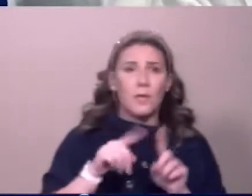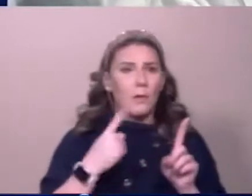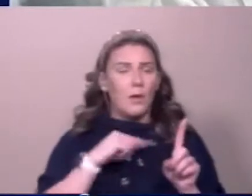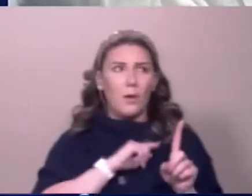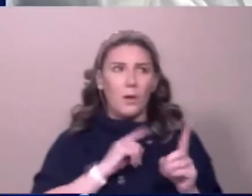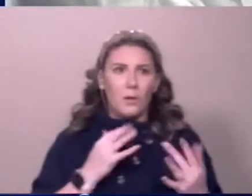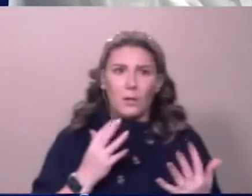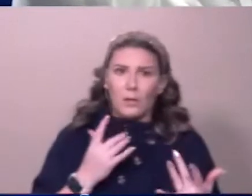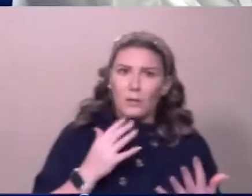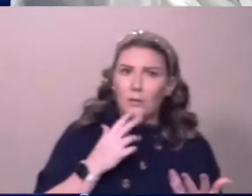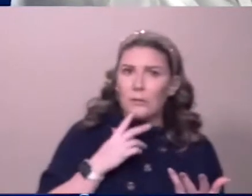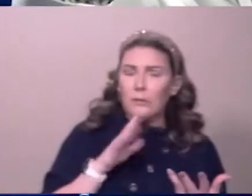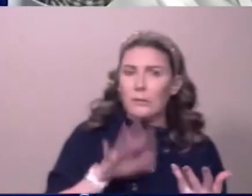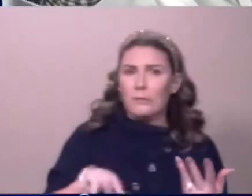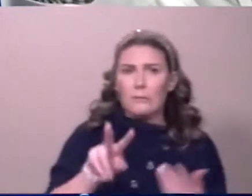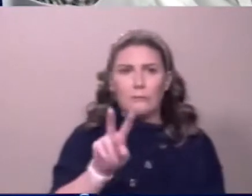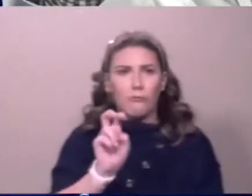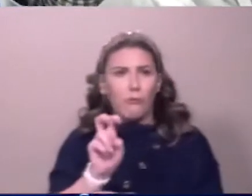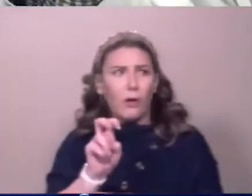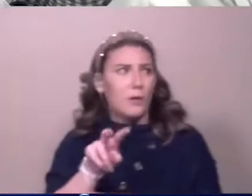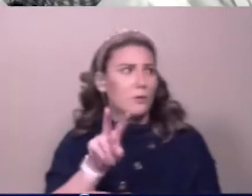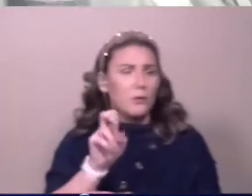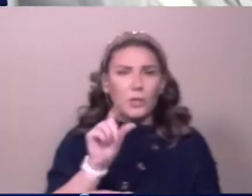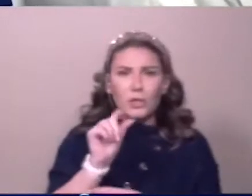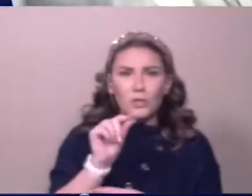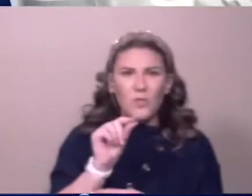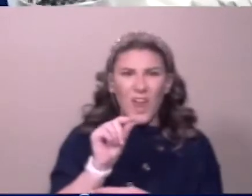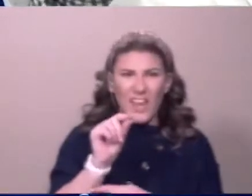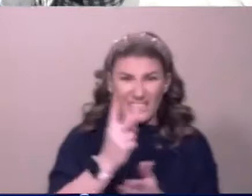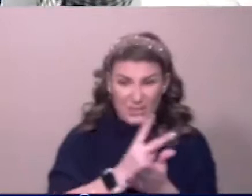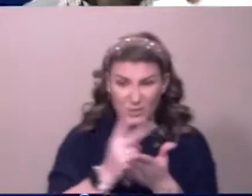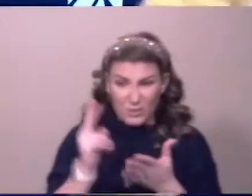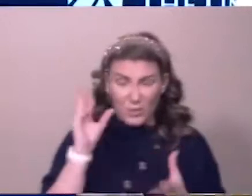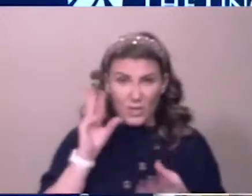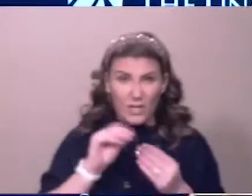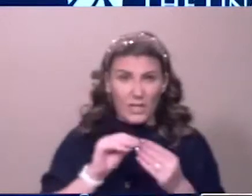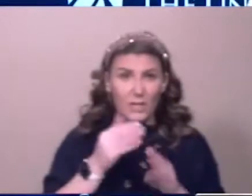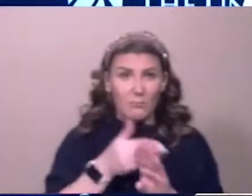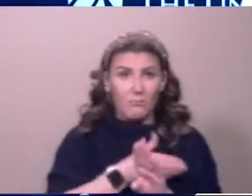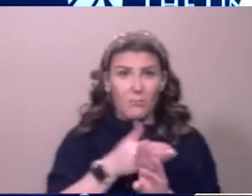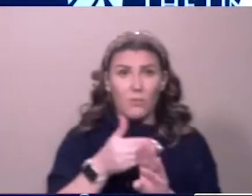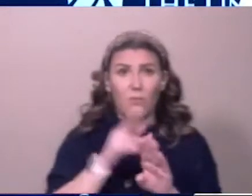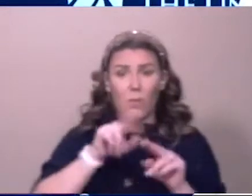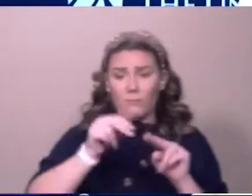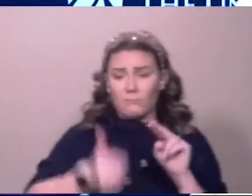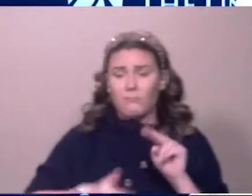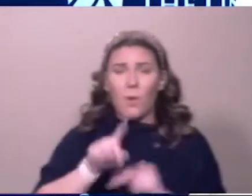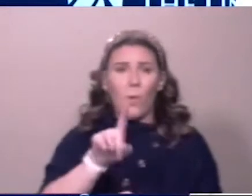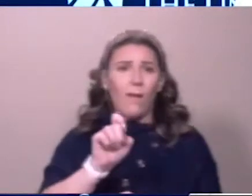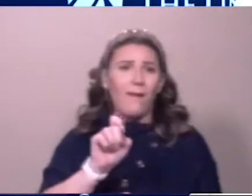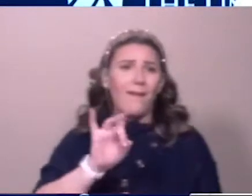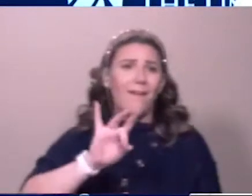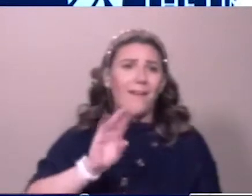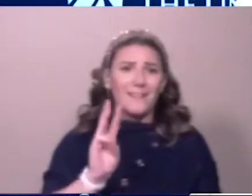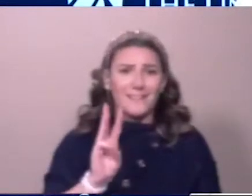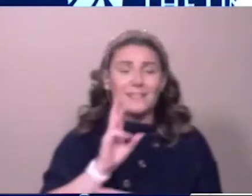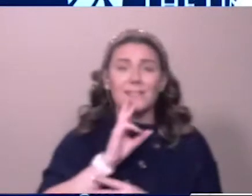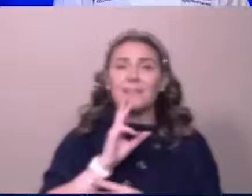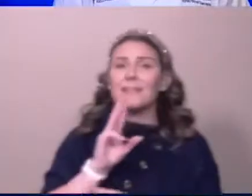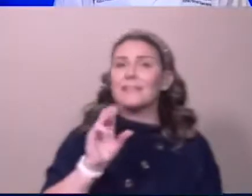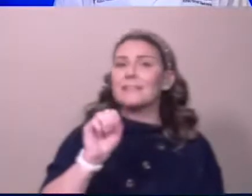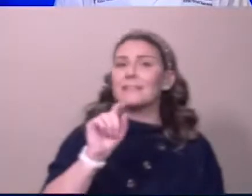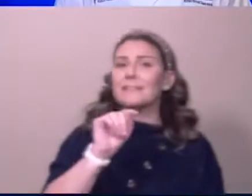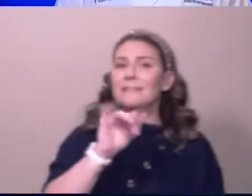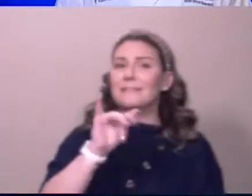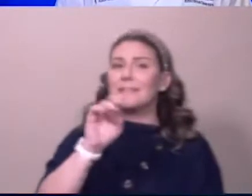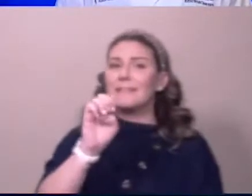that 200 to 220 plateau for almost 2 weeks before this 186 represents, I think, really good news. Mark Steele, Chief Clinical Officer at